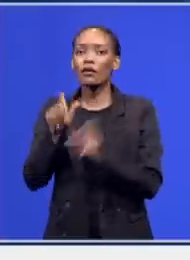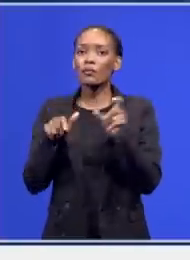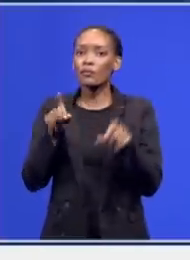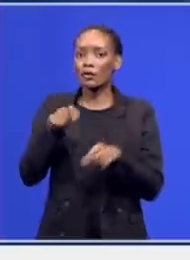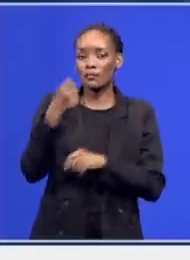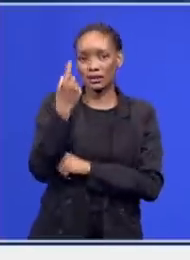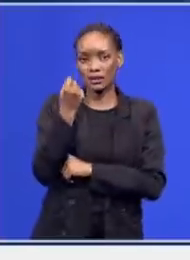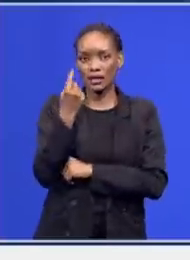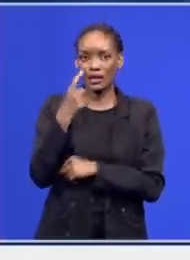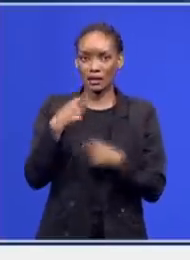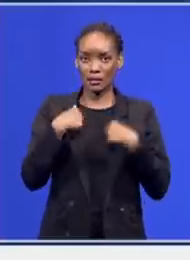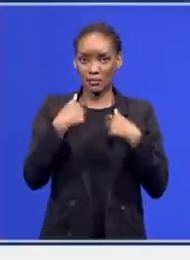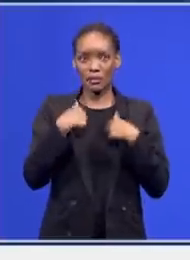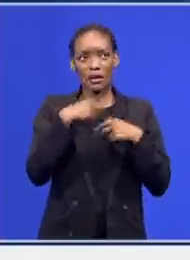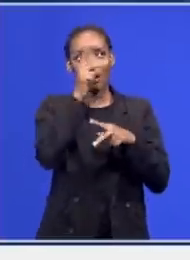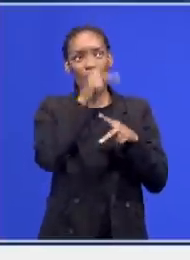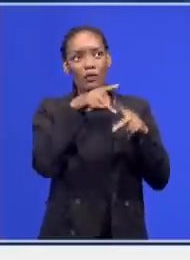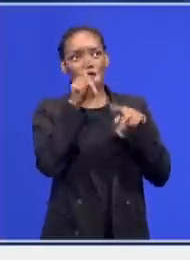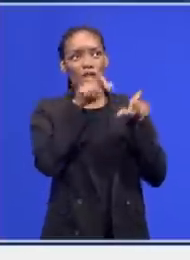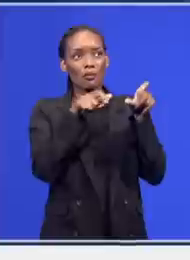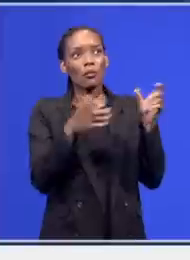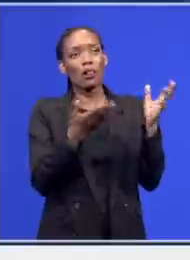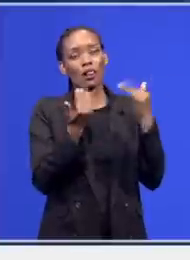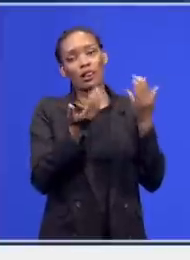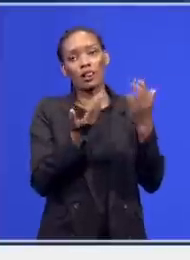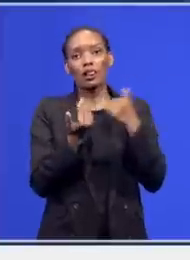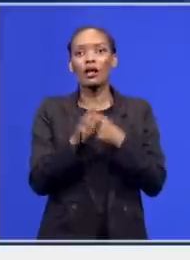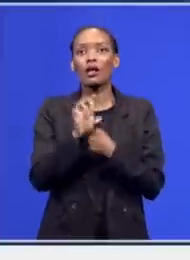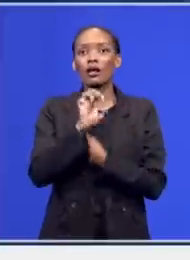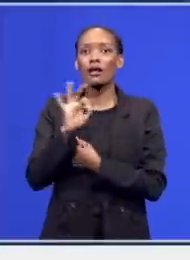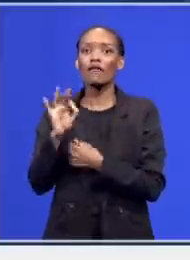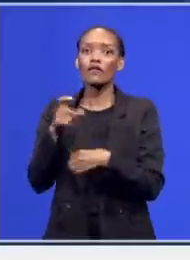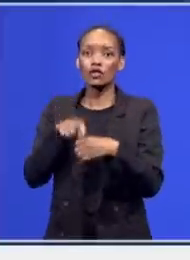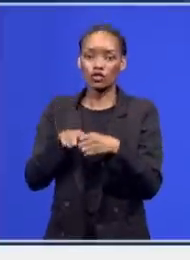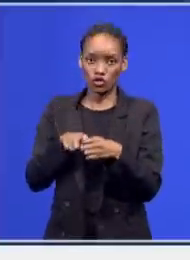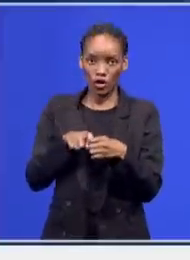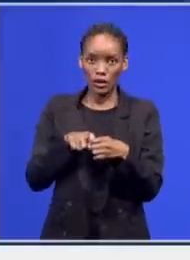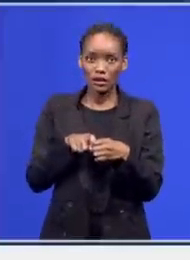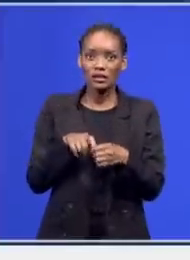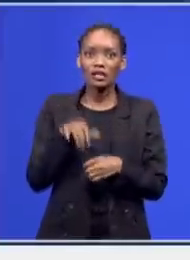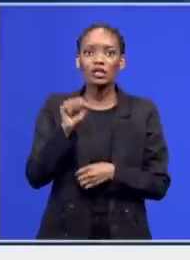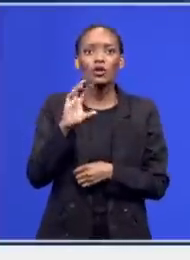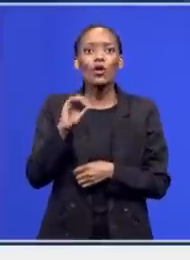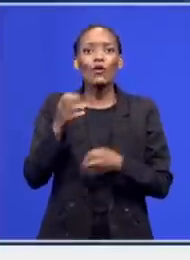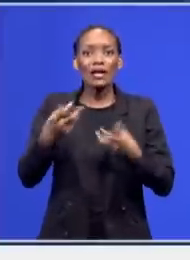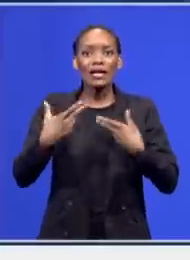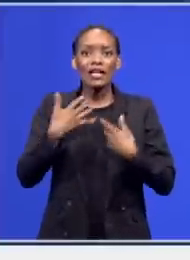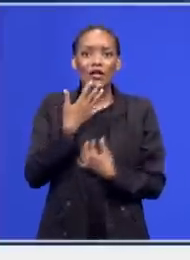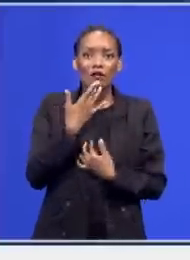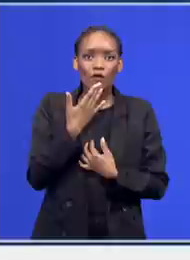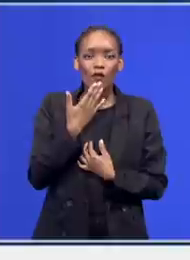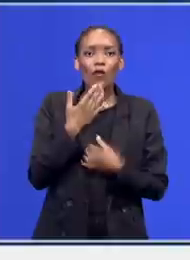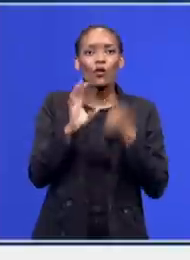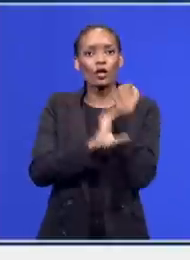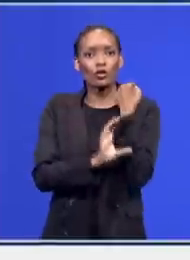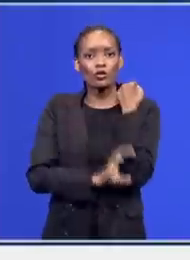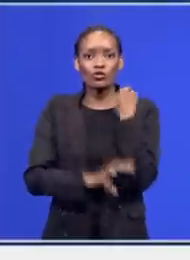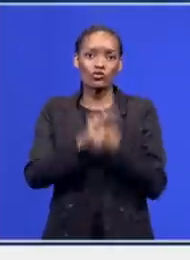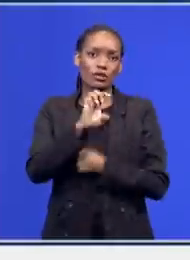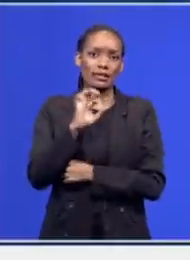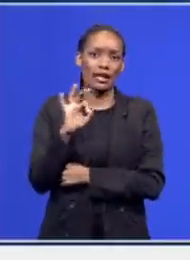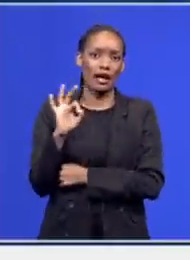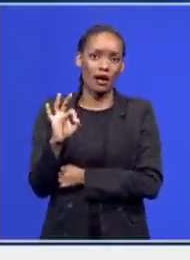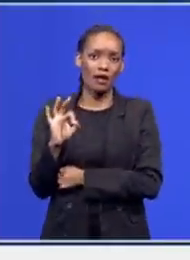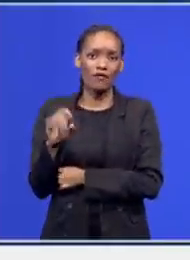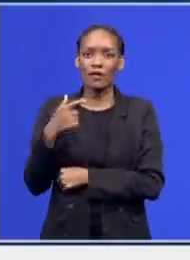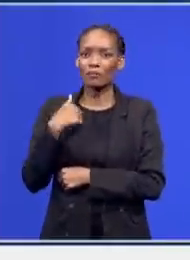mobilize professionals to join the EFF. That is the mandate I'm given by the constitution of the EFF. I'm not going to be in the EFF